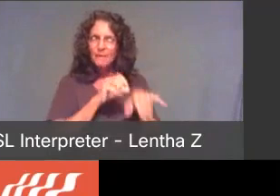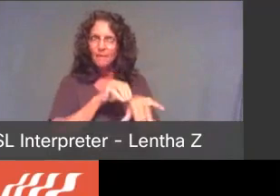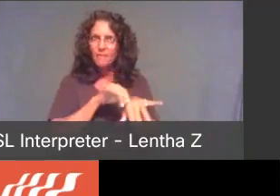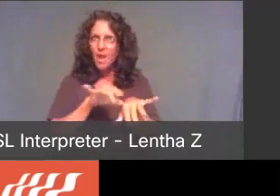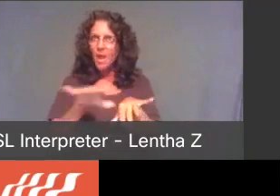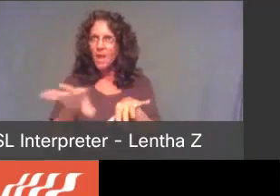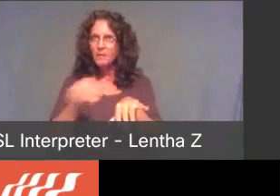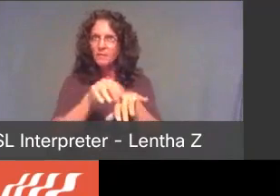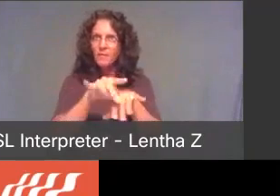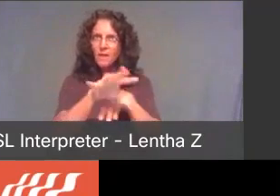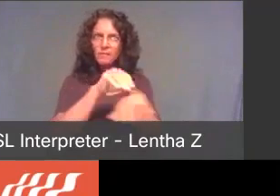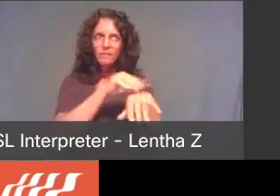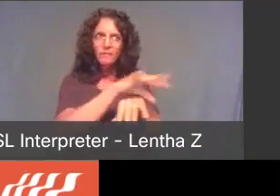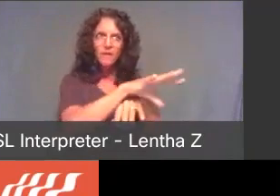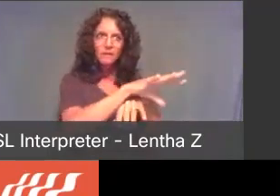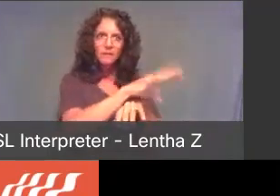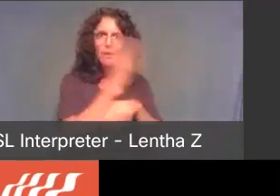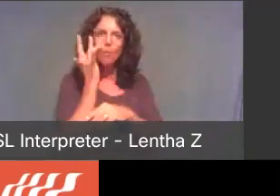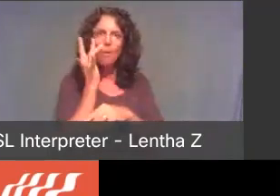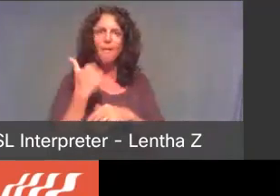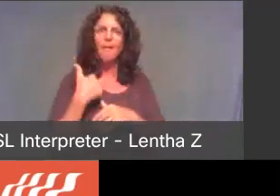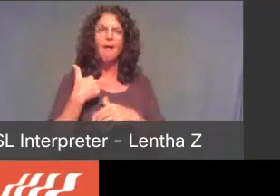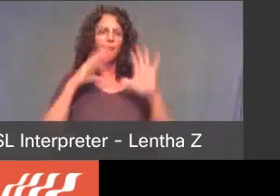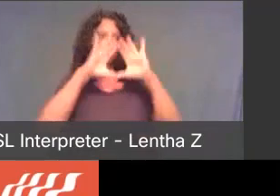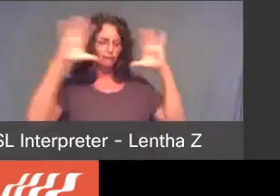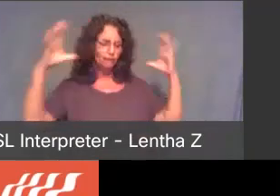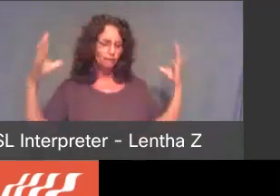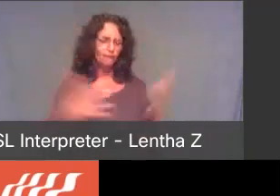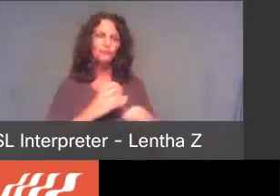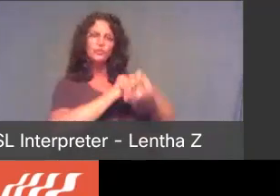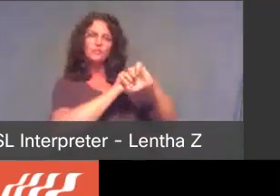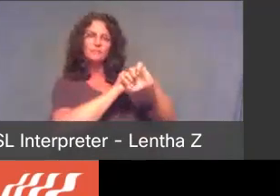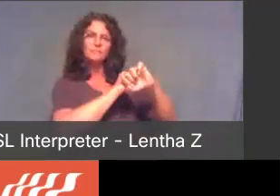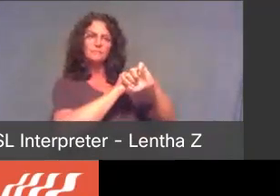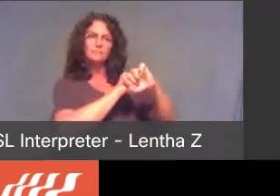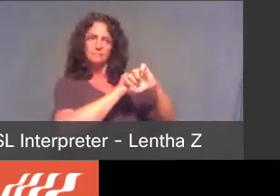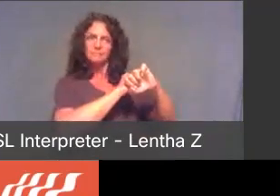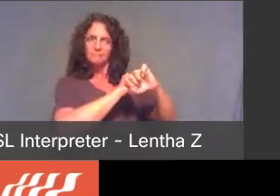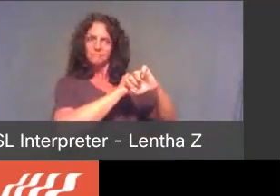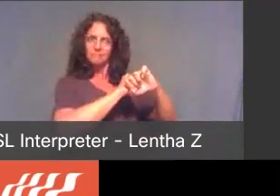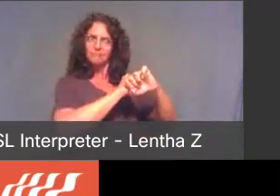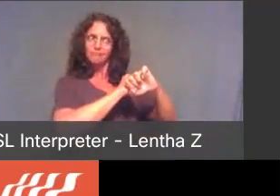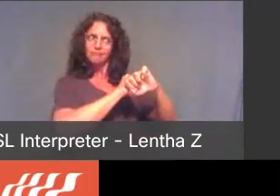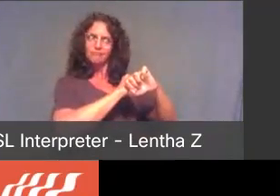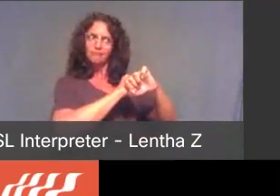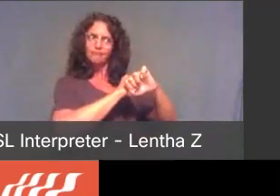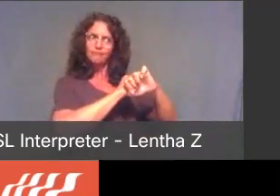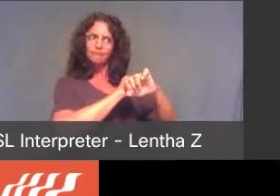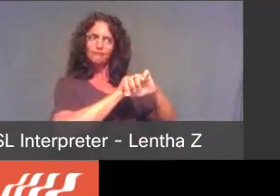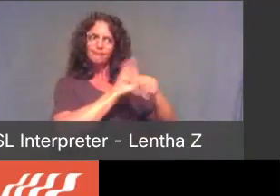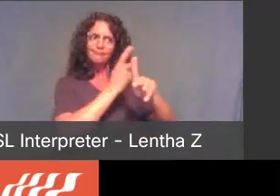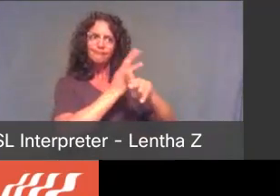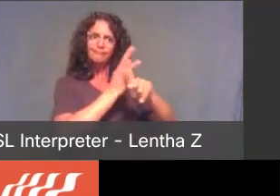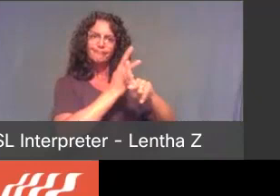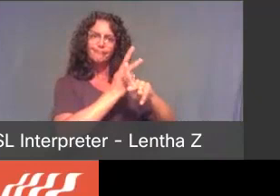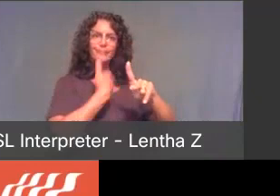systems in our lives because it creates this bubble. We don't see it, you know, everything's made to kind of keep us,